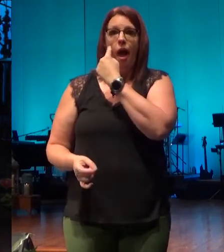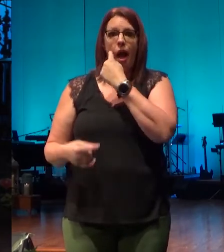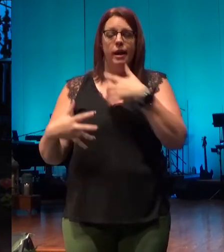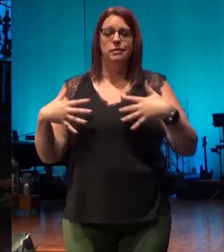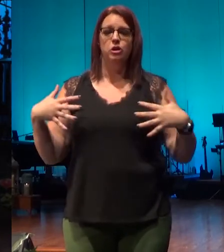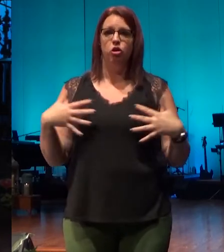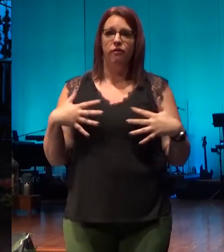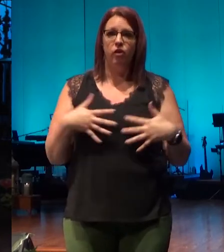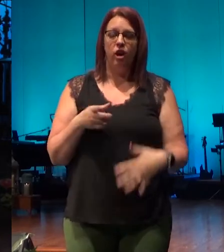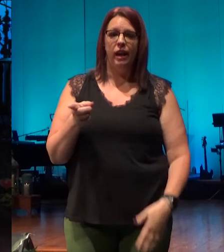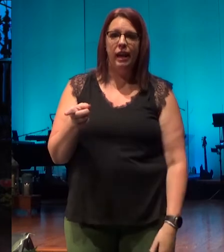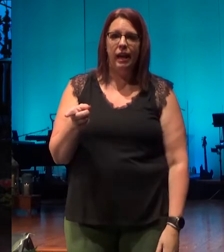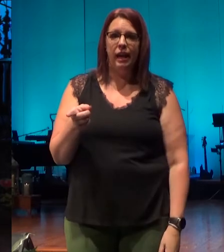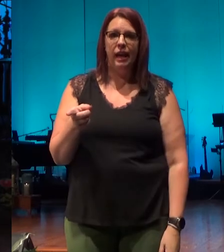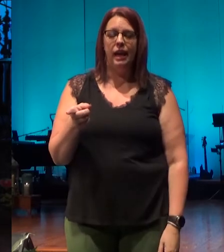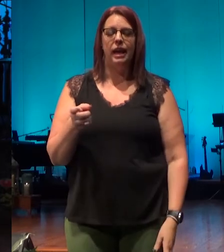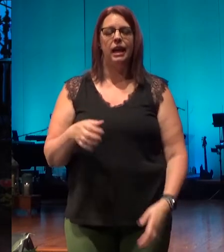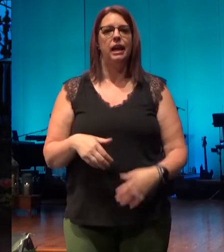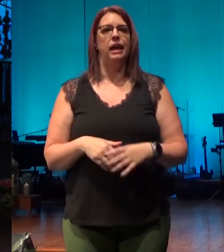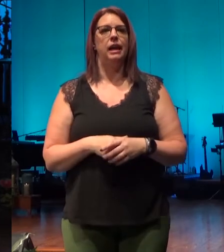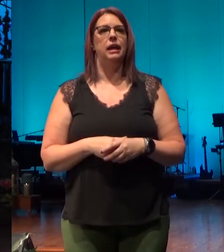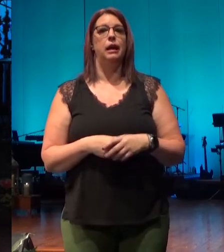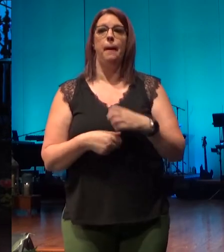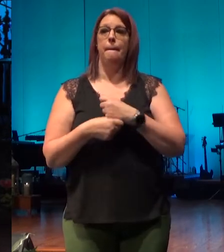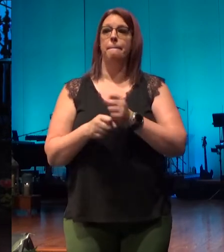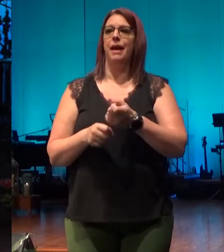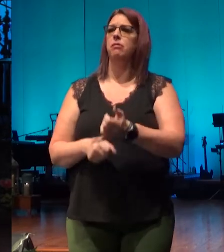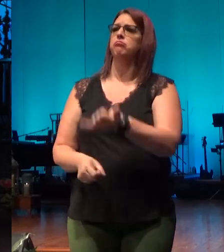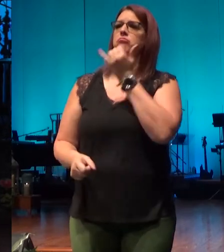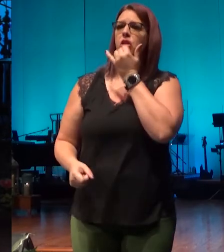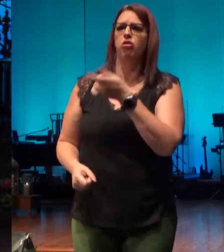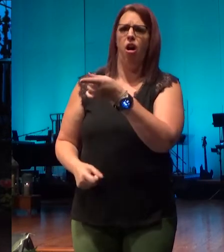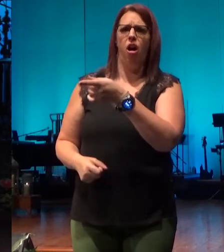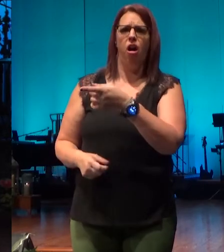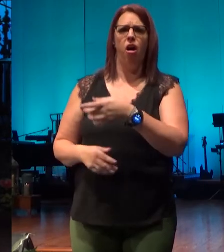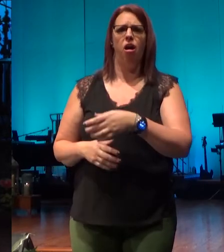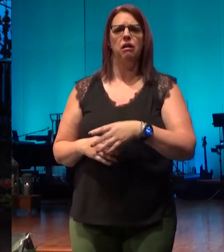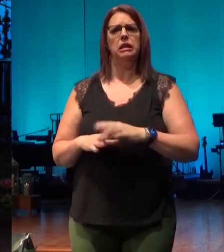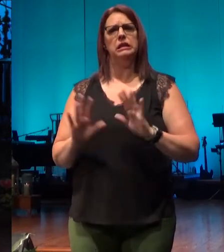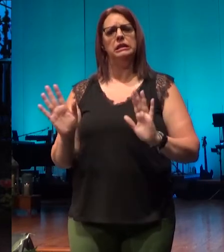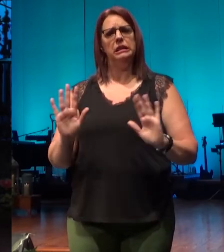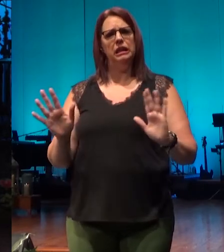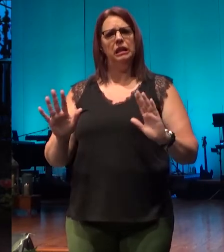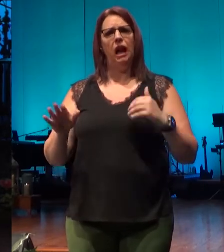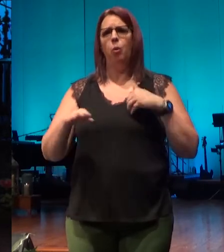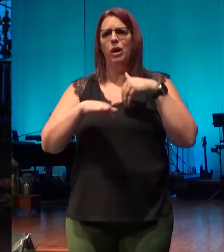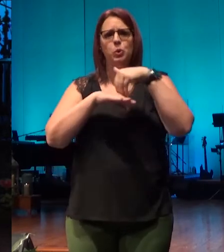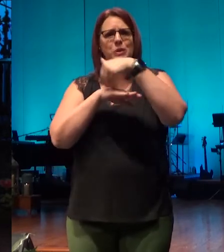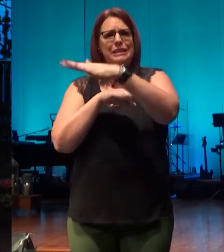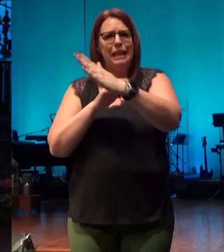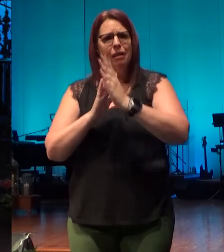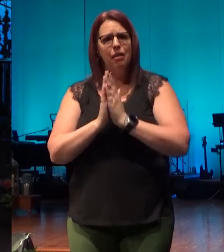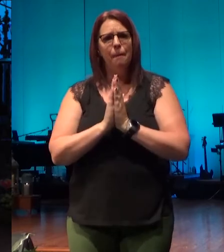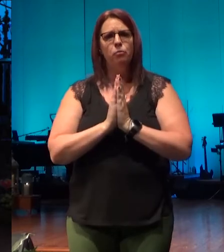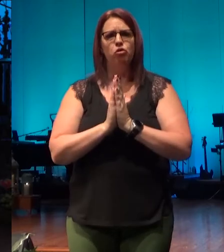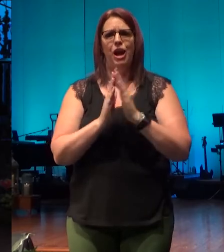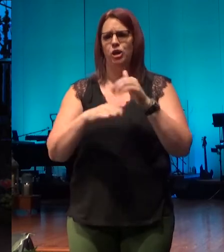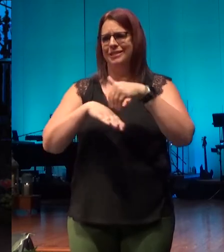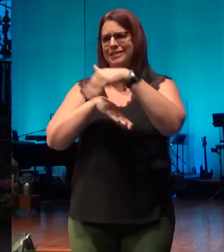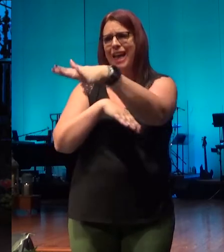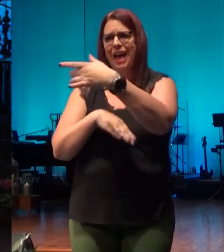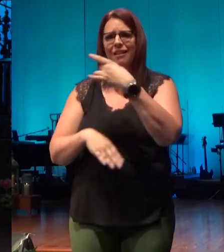are. And rather than making them wrong for being afraid, I want to send them prayers. I want to send them